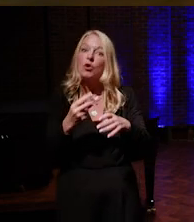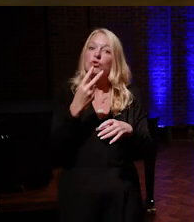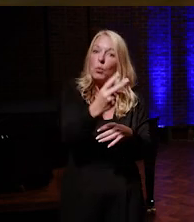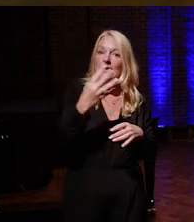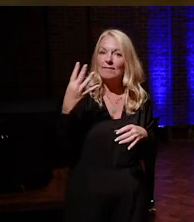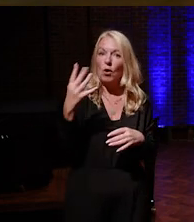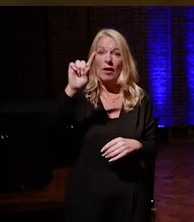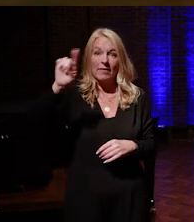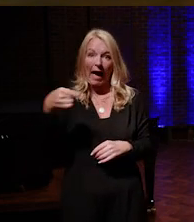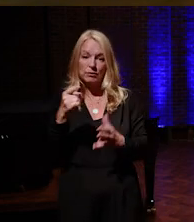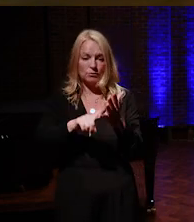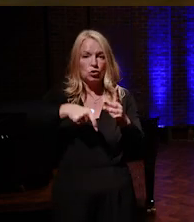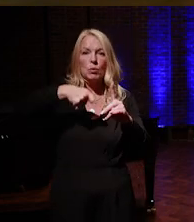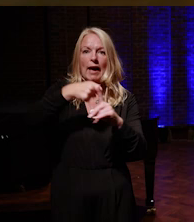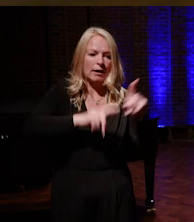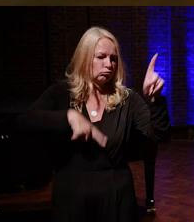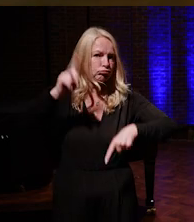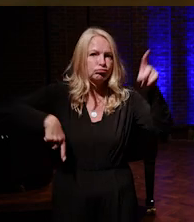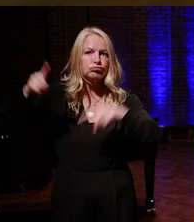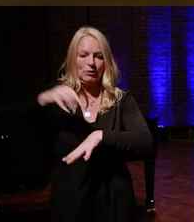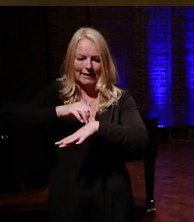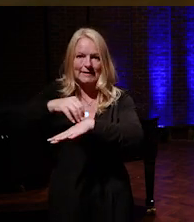,000 different types of insect.